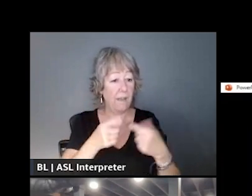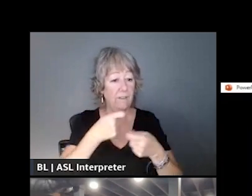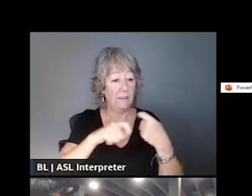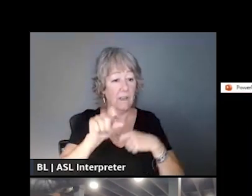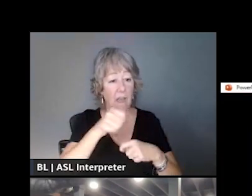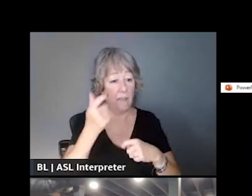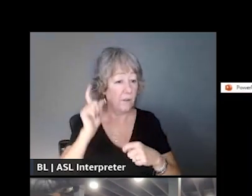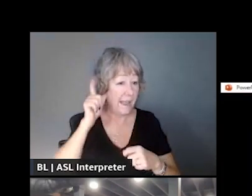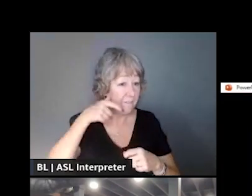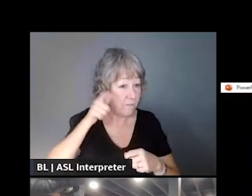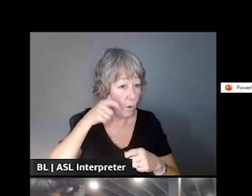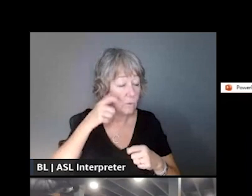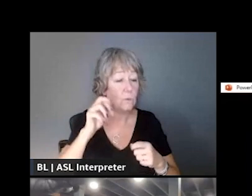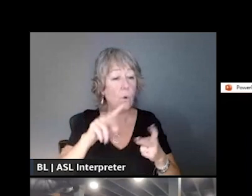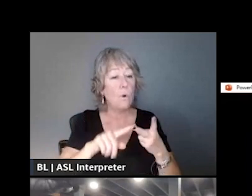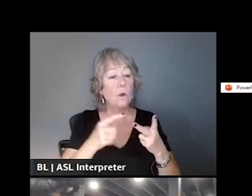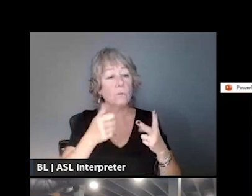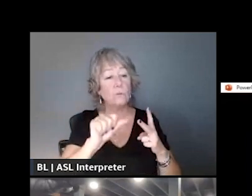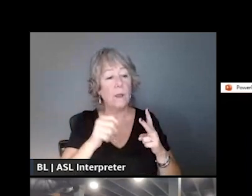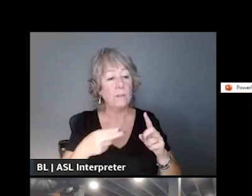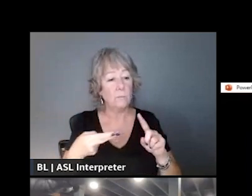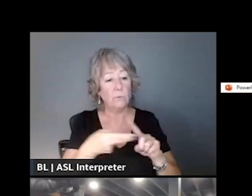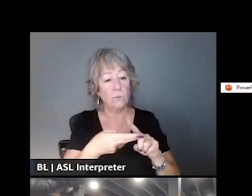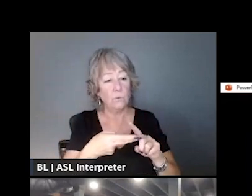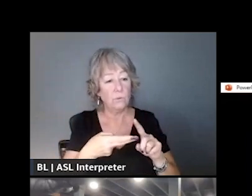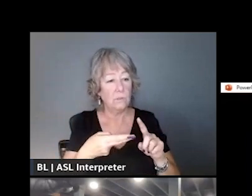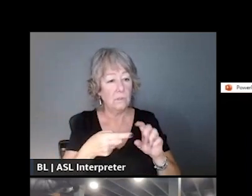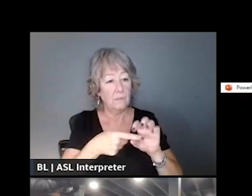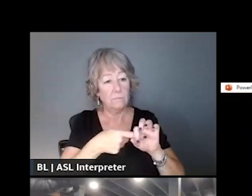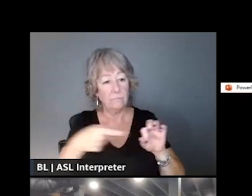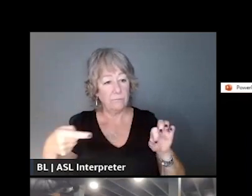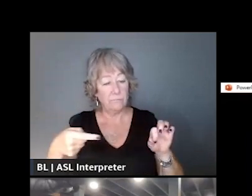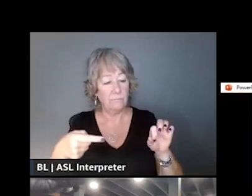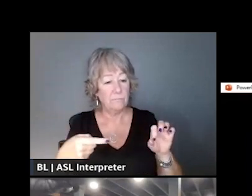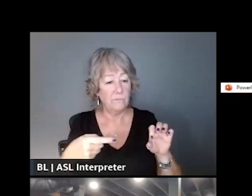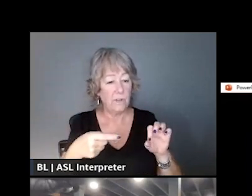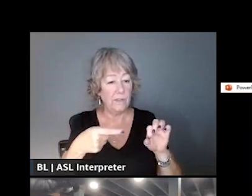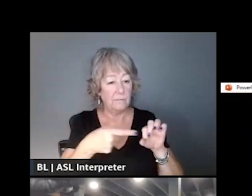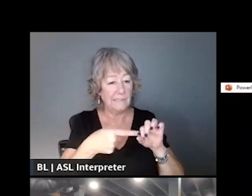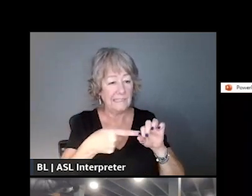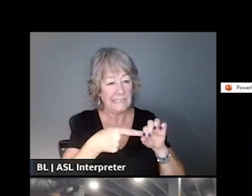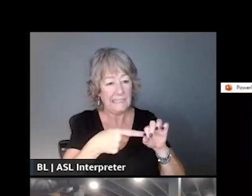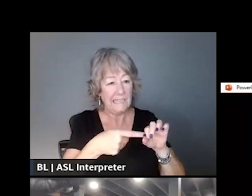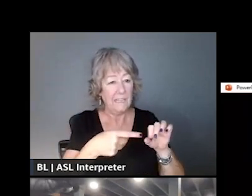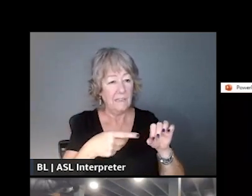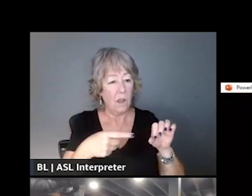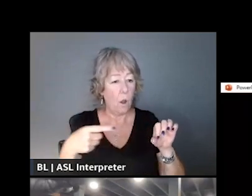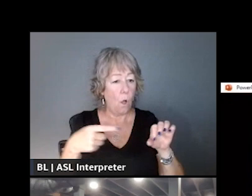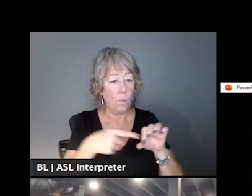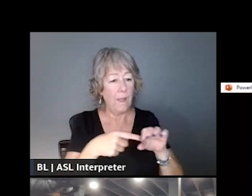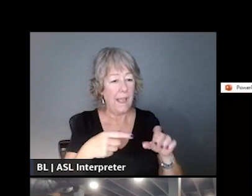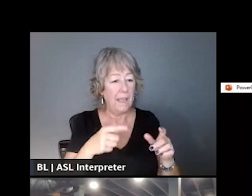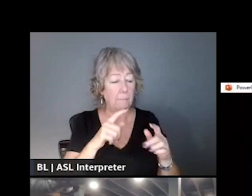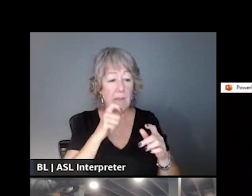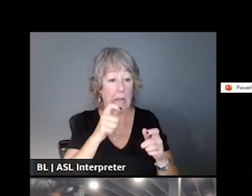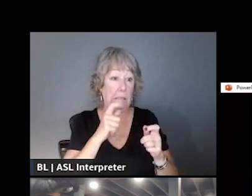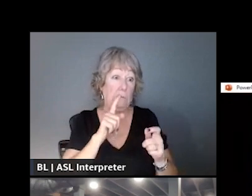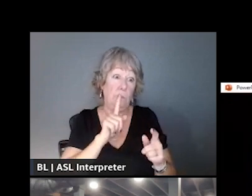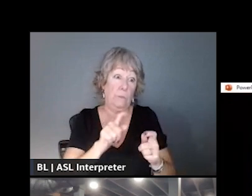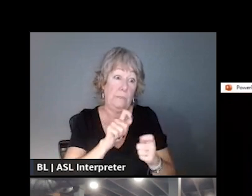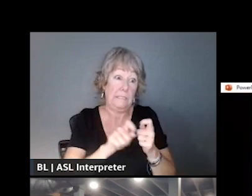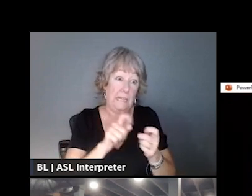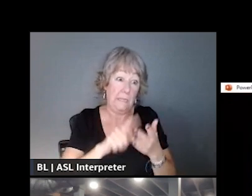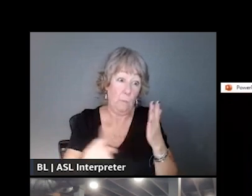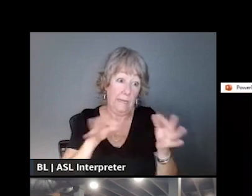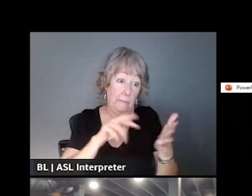or trying plugging the connection halfway down the wire to the control box, I'm not sure what that means, to be honest